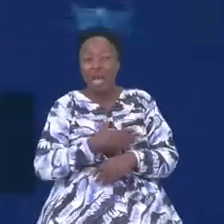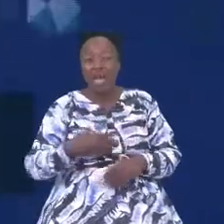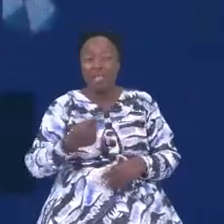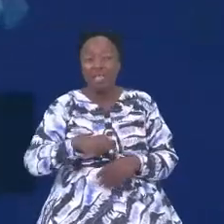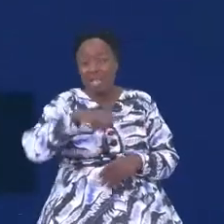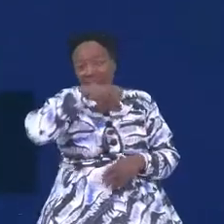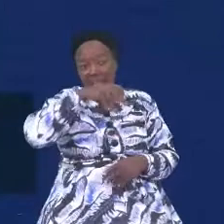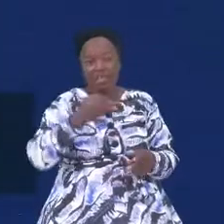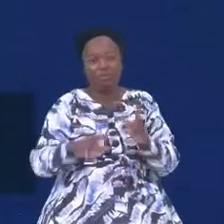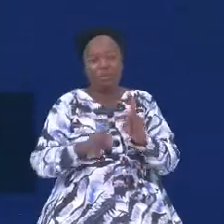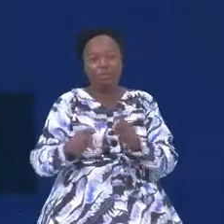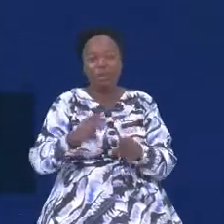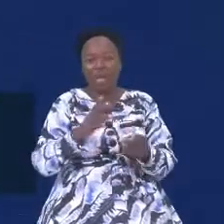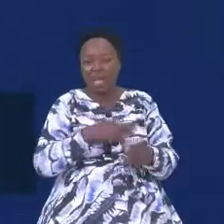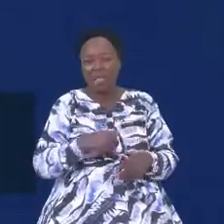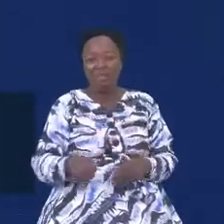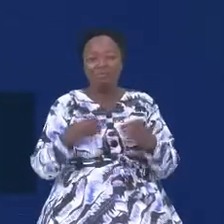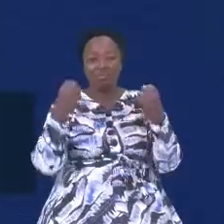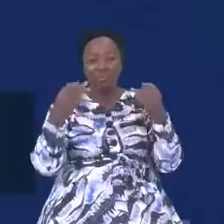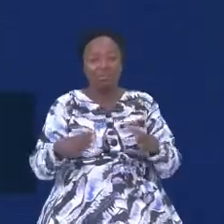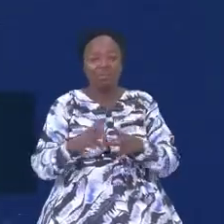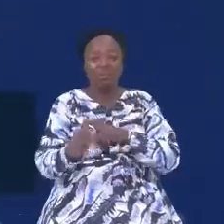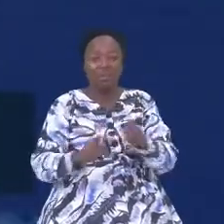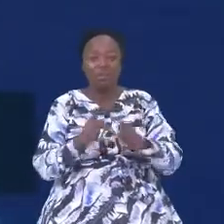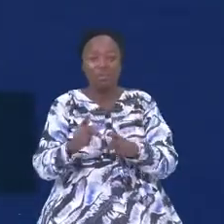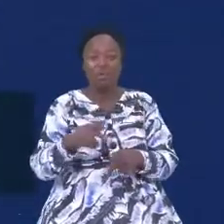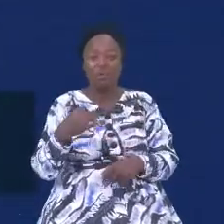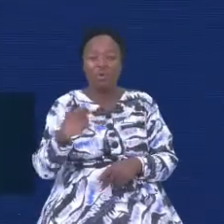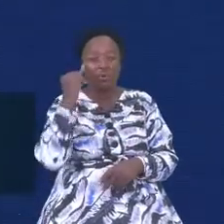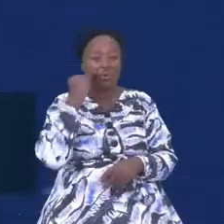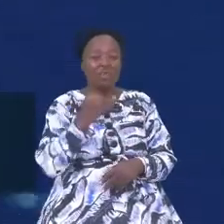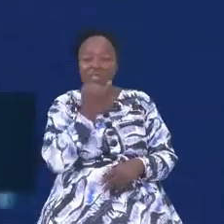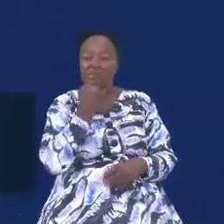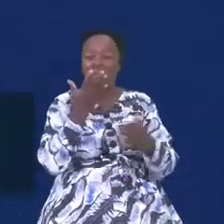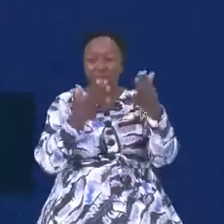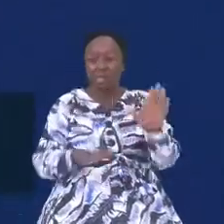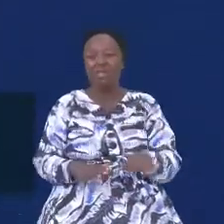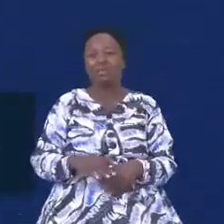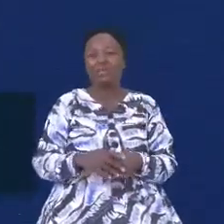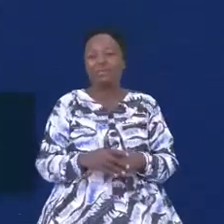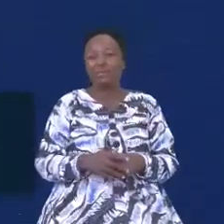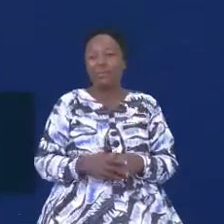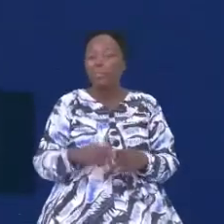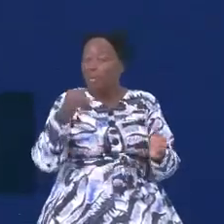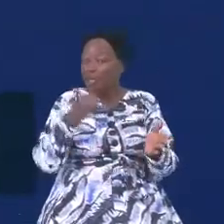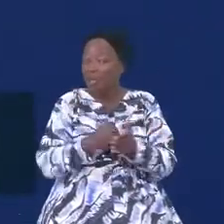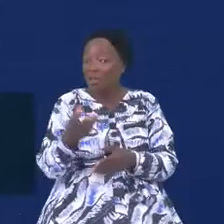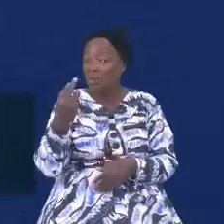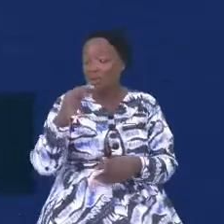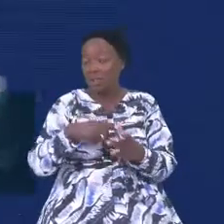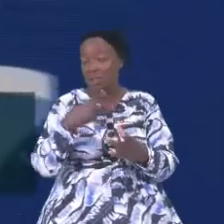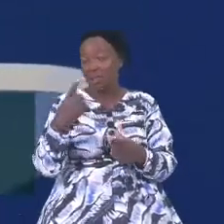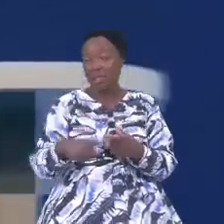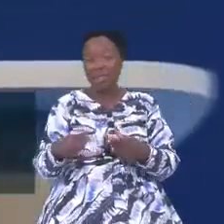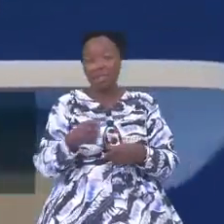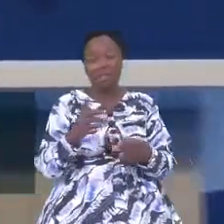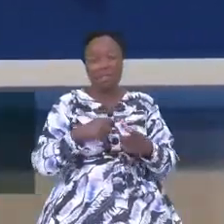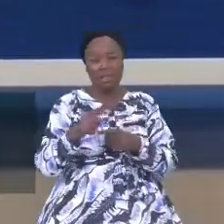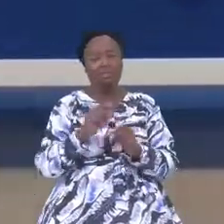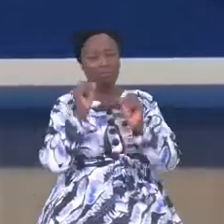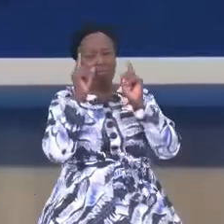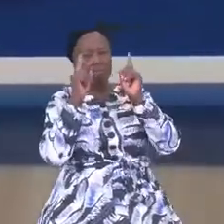the people, and much people of Israel died. It was then they woke